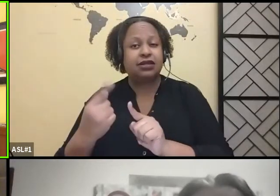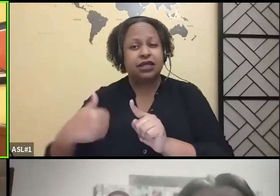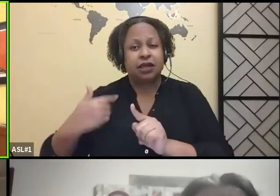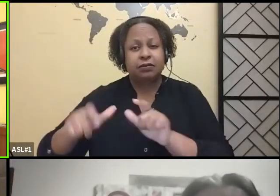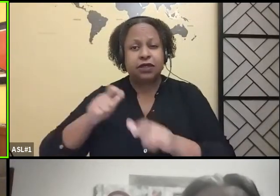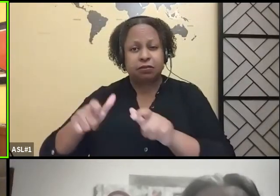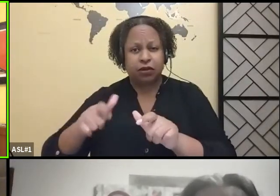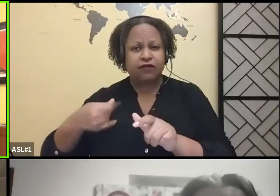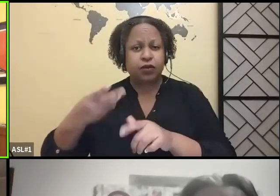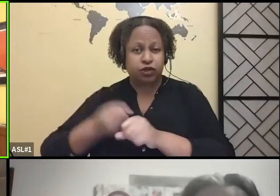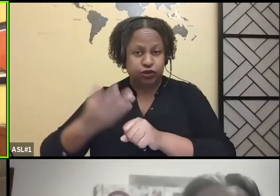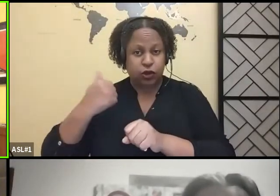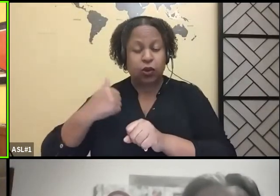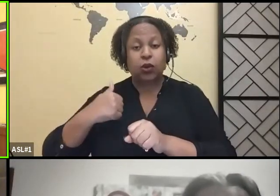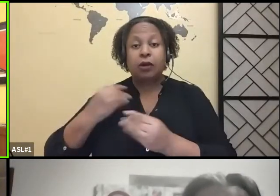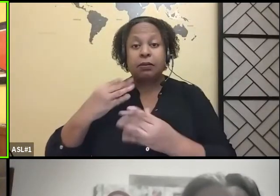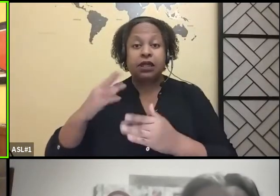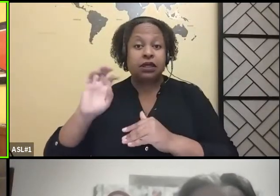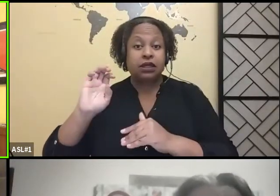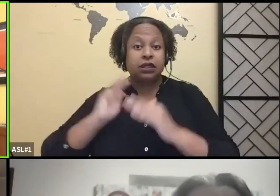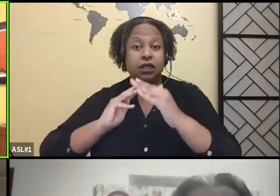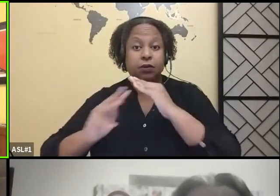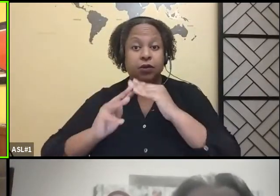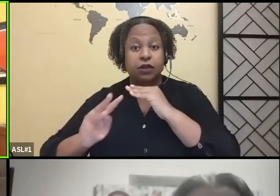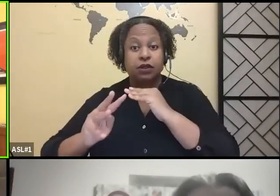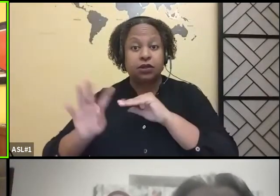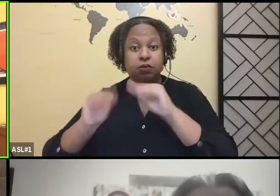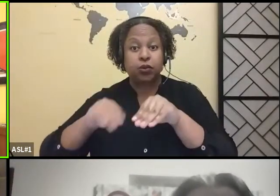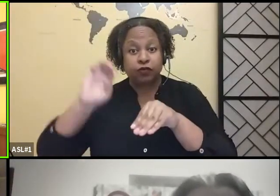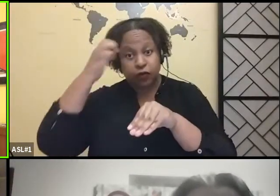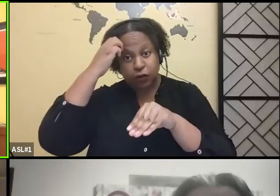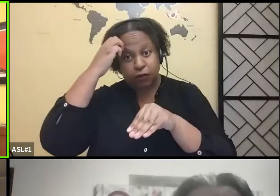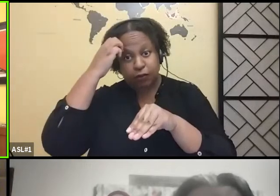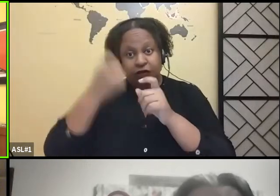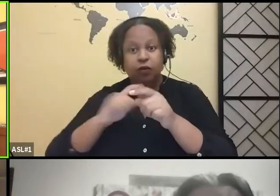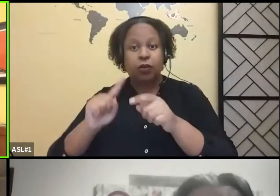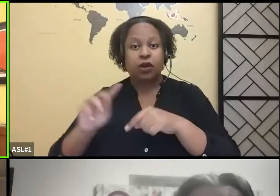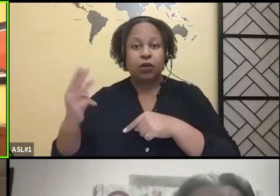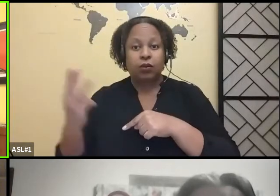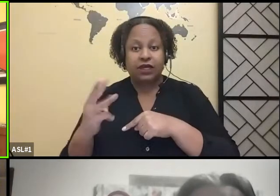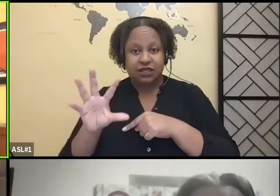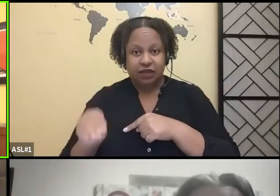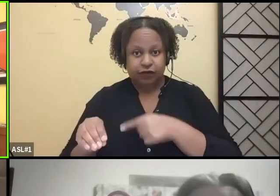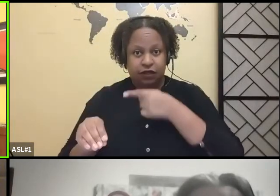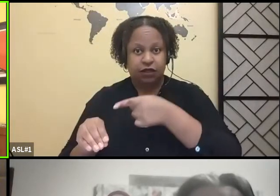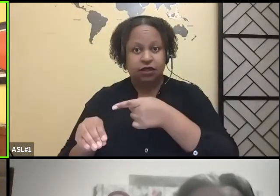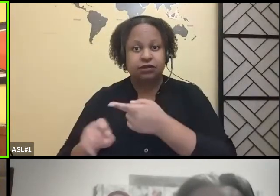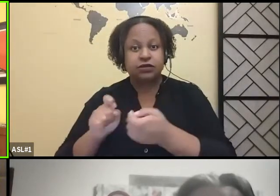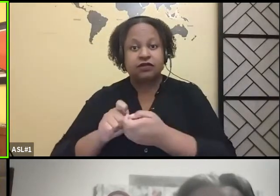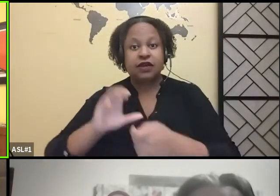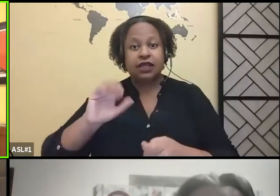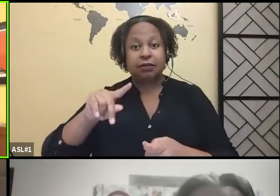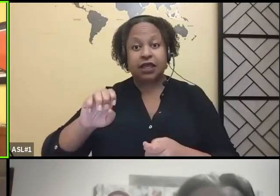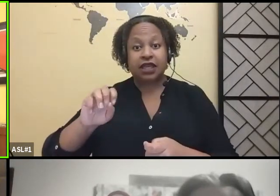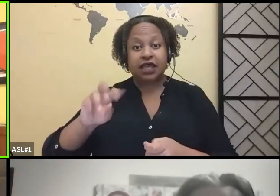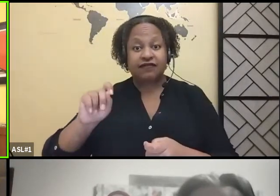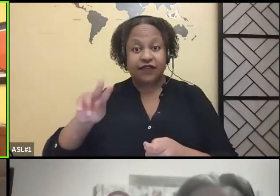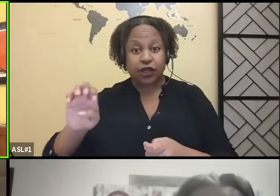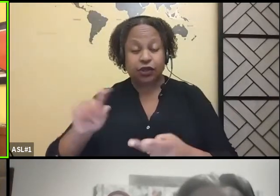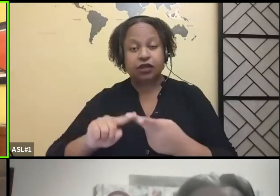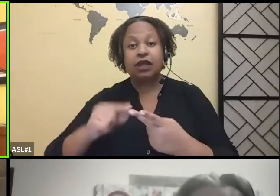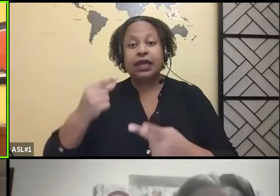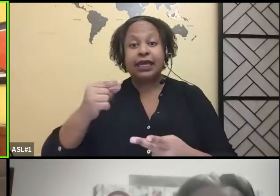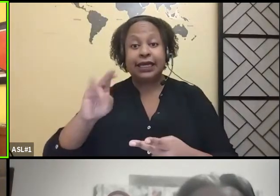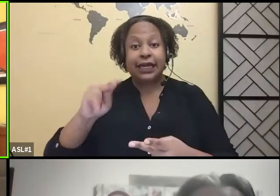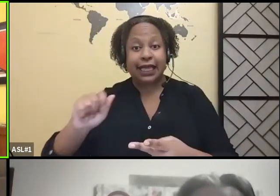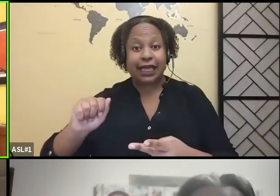in Europe, who from West Africa, particularly Cabo Verde and Guinea-Bissau,